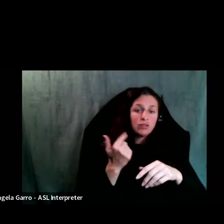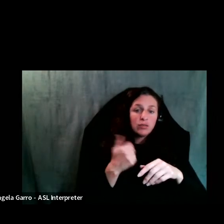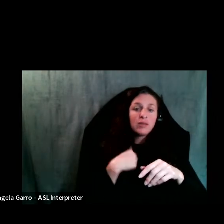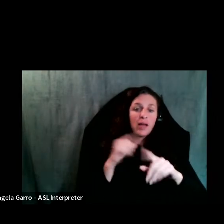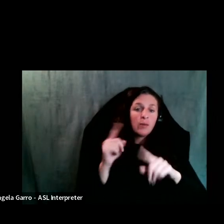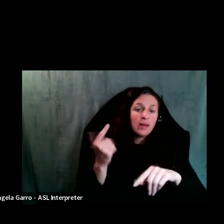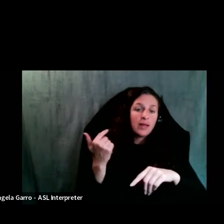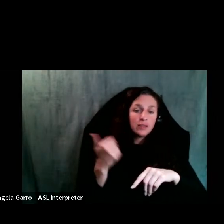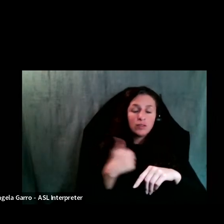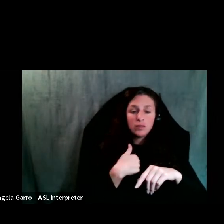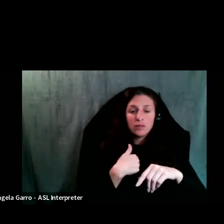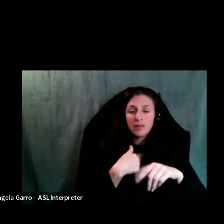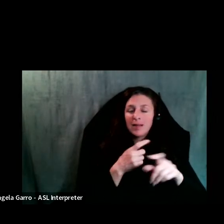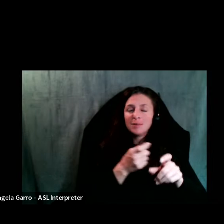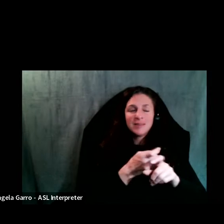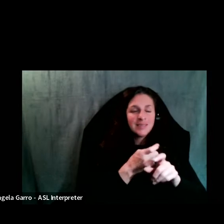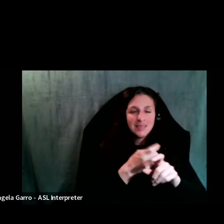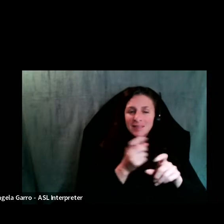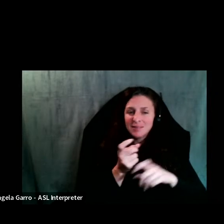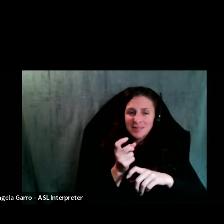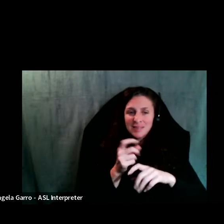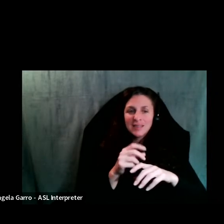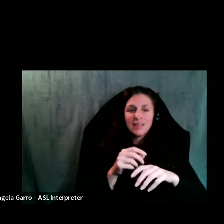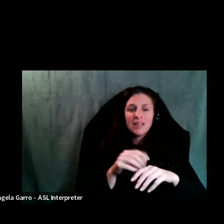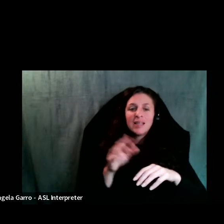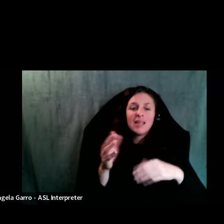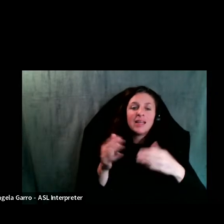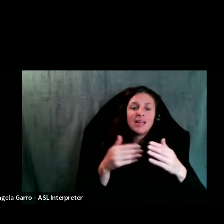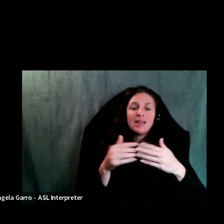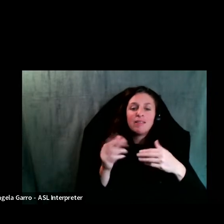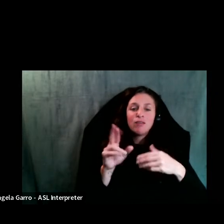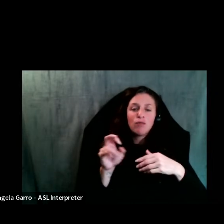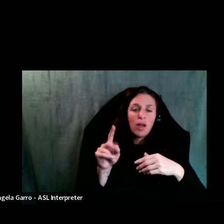last Or year. even Teasing you, buddy. or even Robert's rules or something.